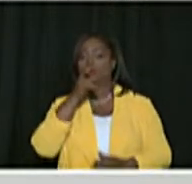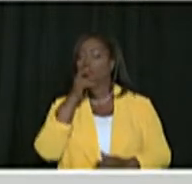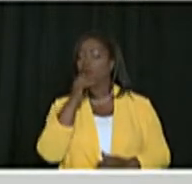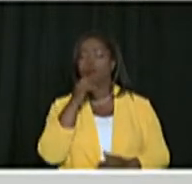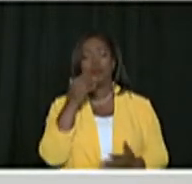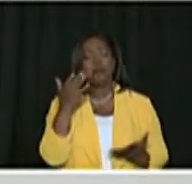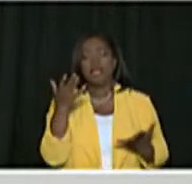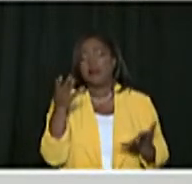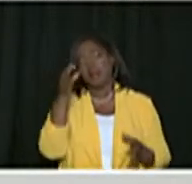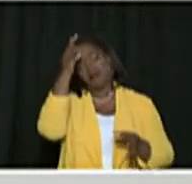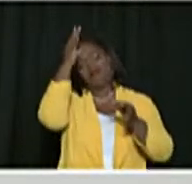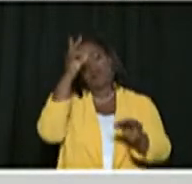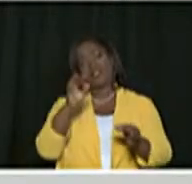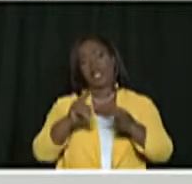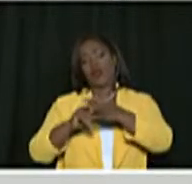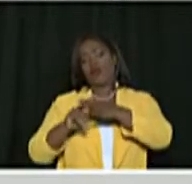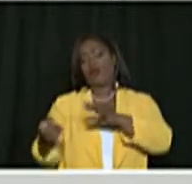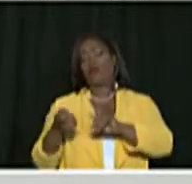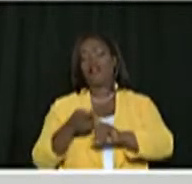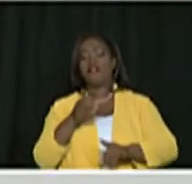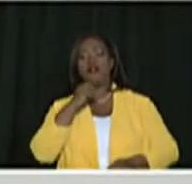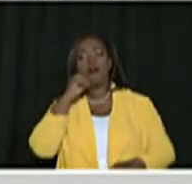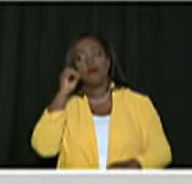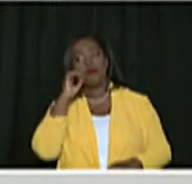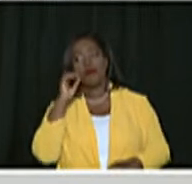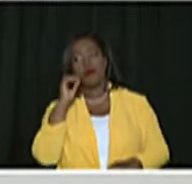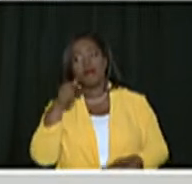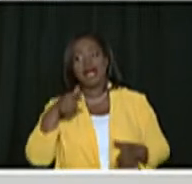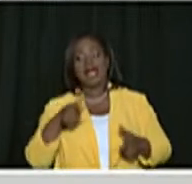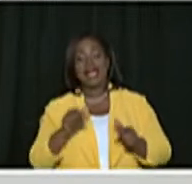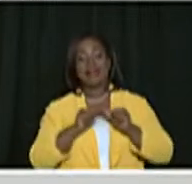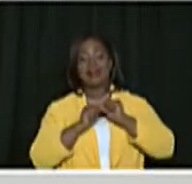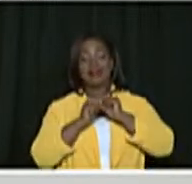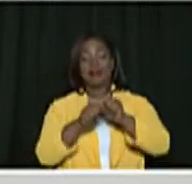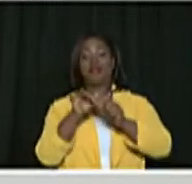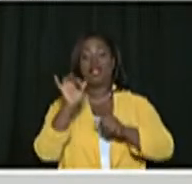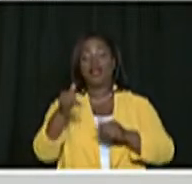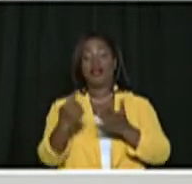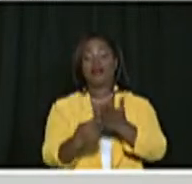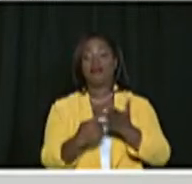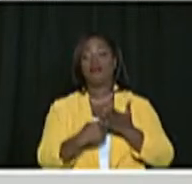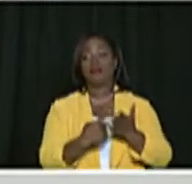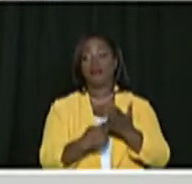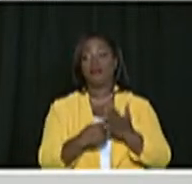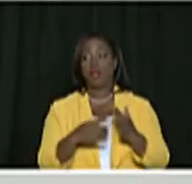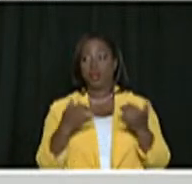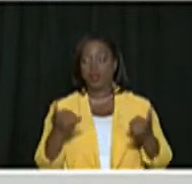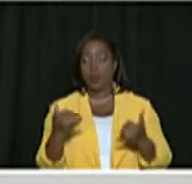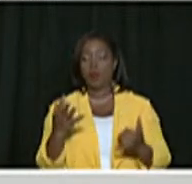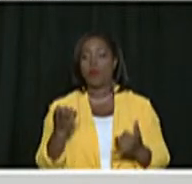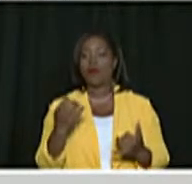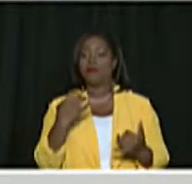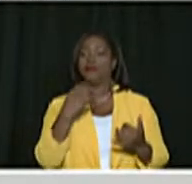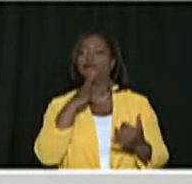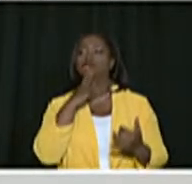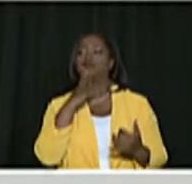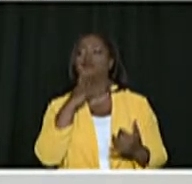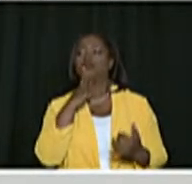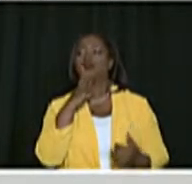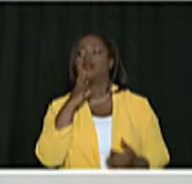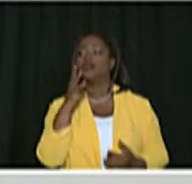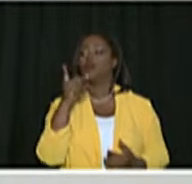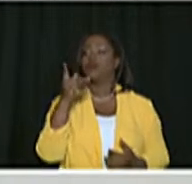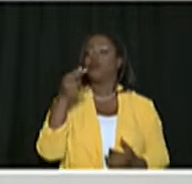run away from home. Let's continue that discussion now. In fact, we want to go to Dr. Kai Morgan. Dr.